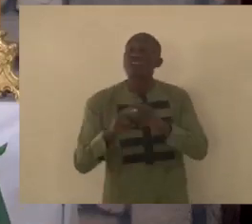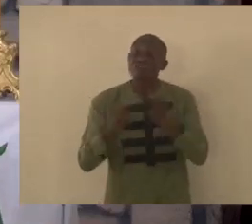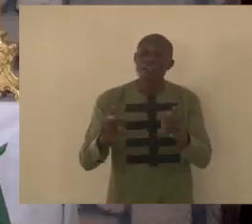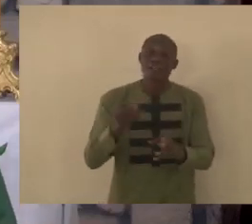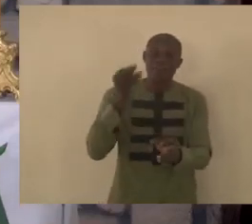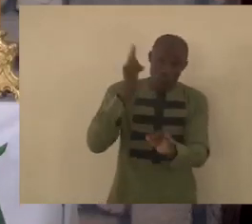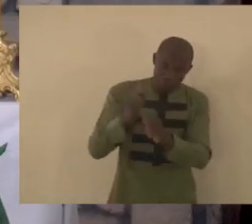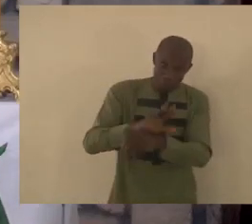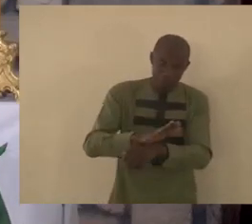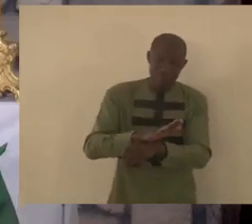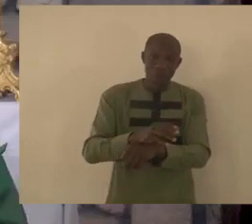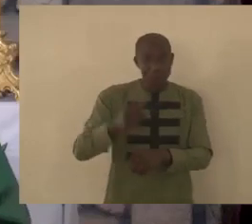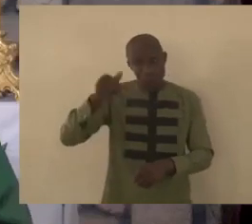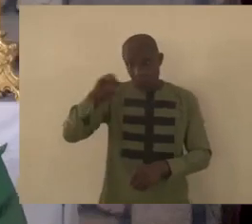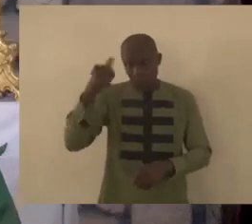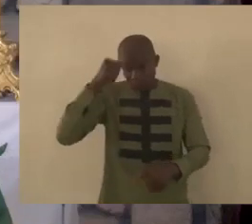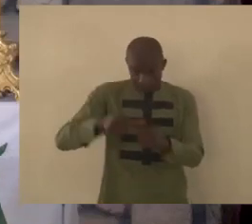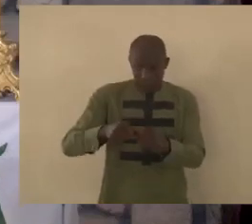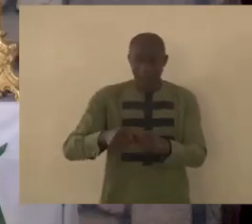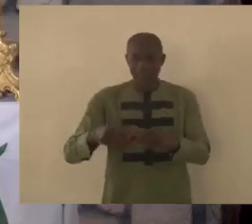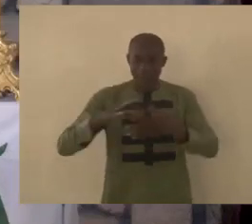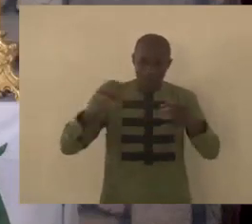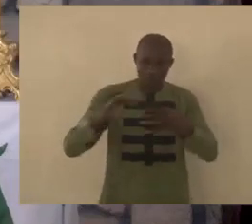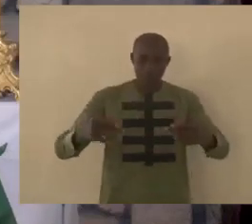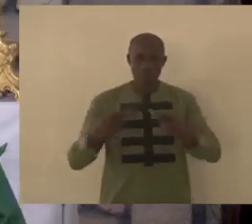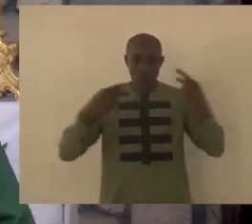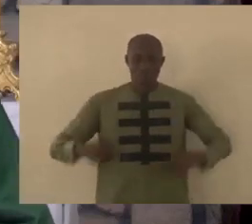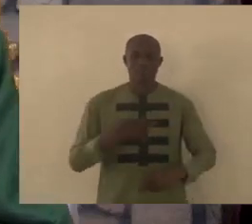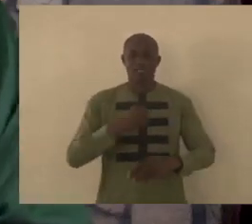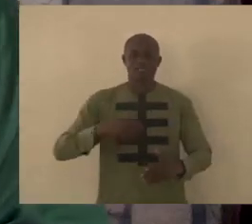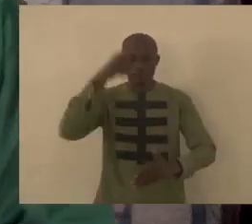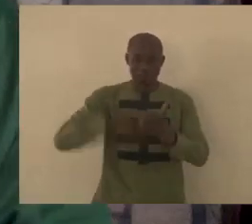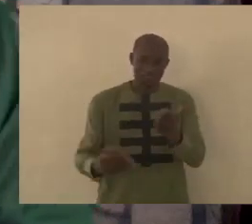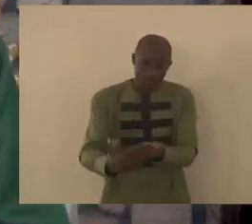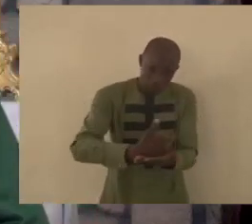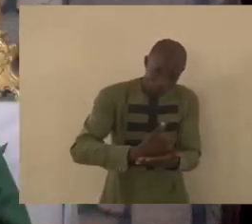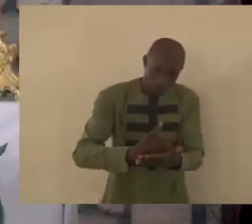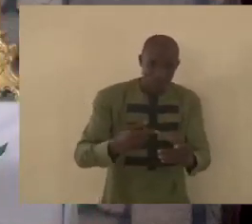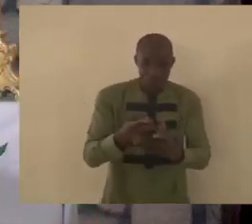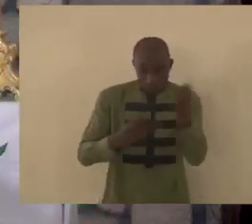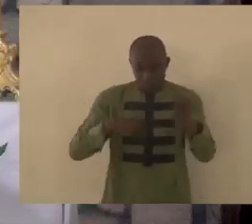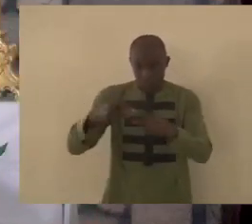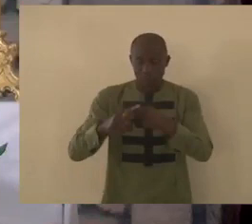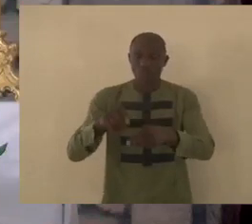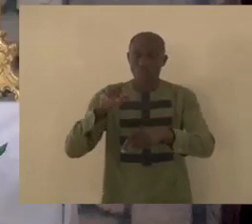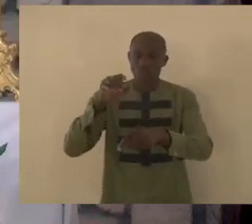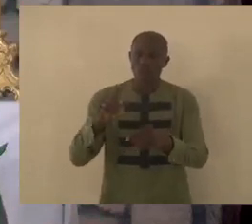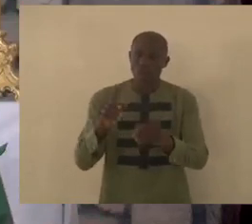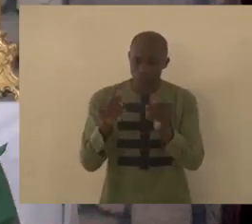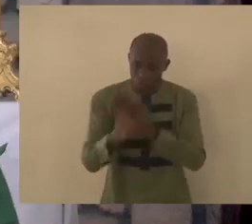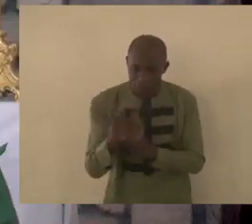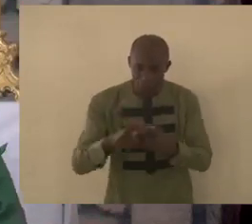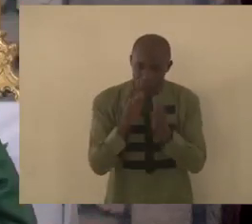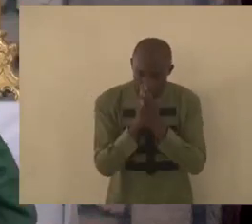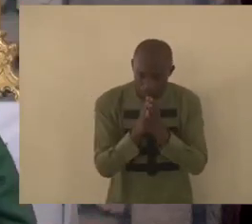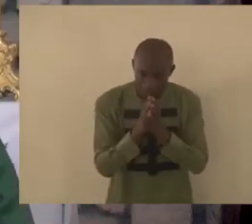Very faithful. You remember the story of the Pharisee and the tax collector? Both of them went before God to pray. And